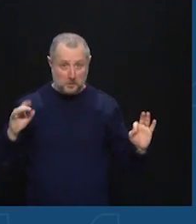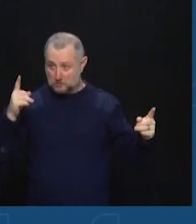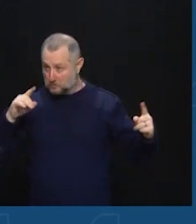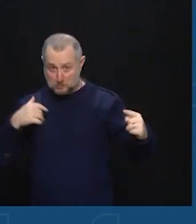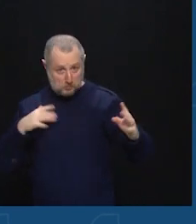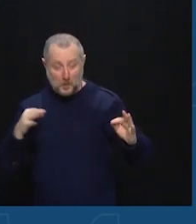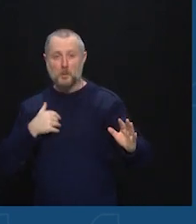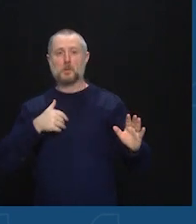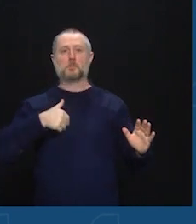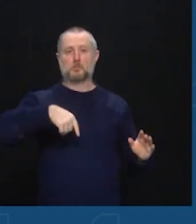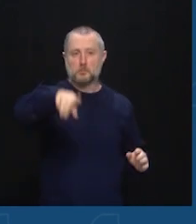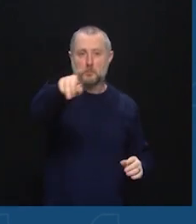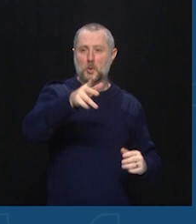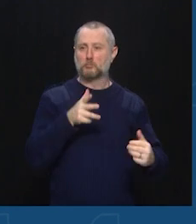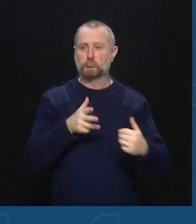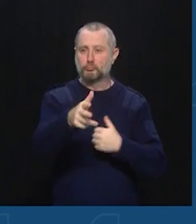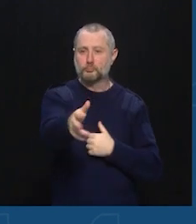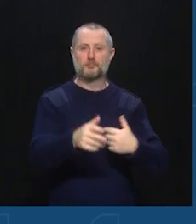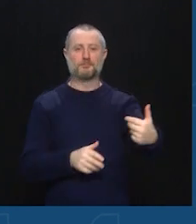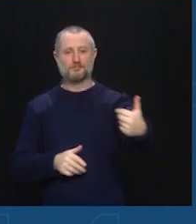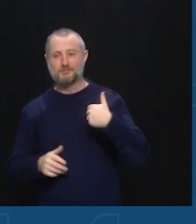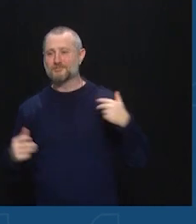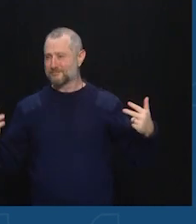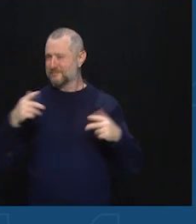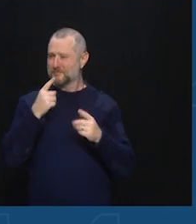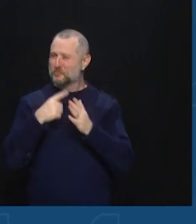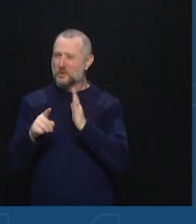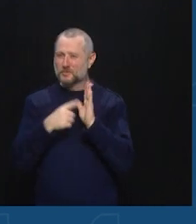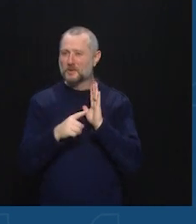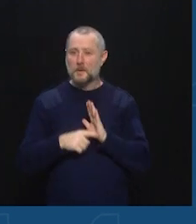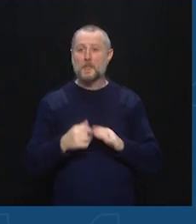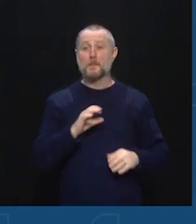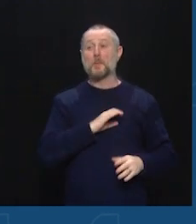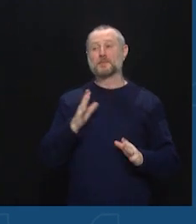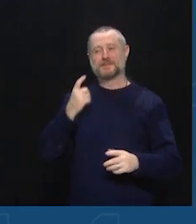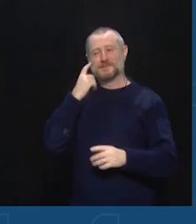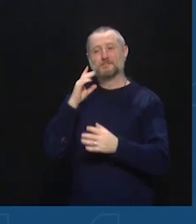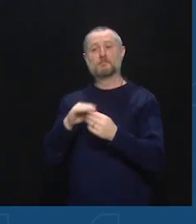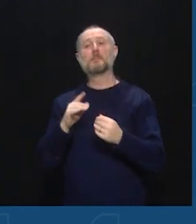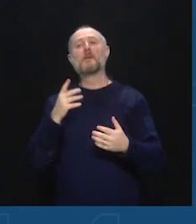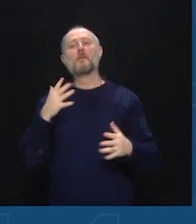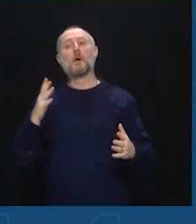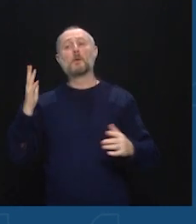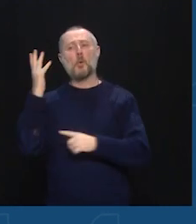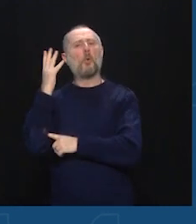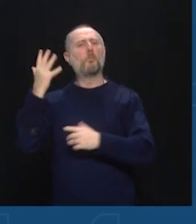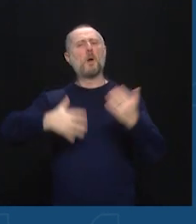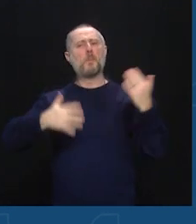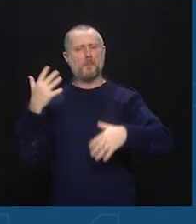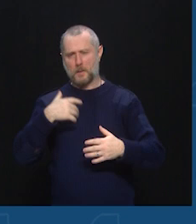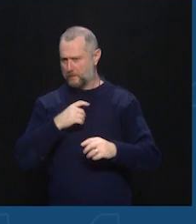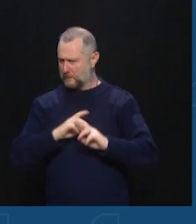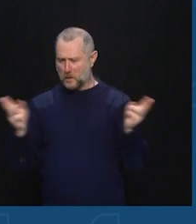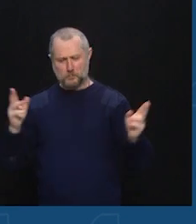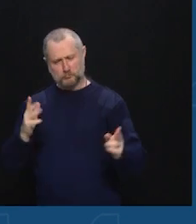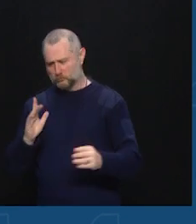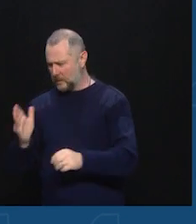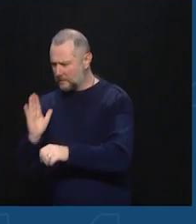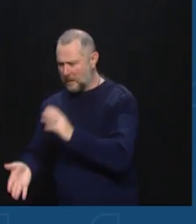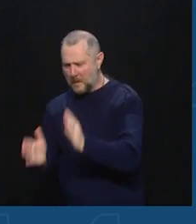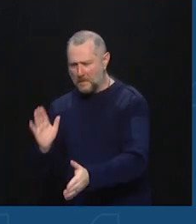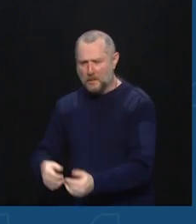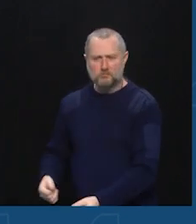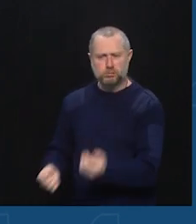priority. As Commissioner Bray said, we've also got tree crews out, ready on standby, and we've got tow services